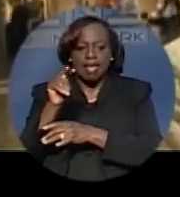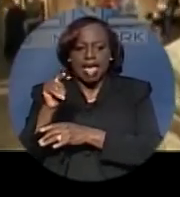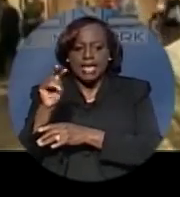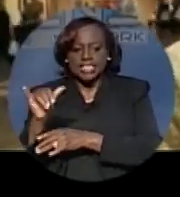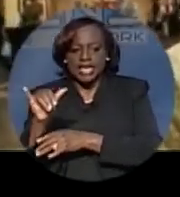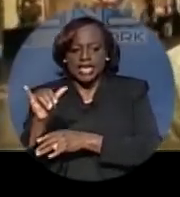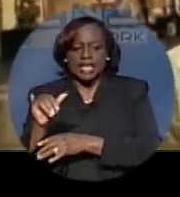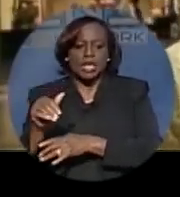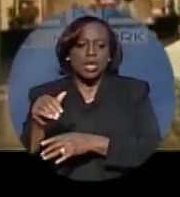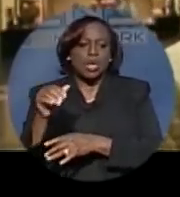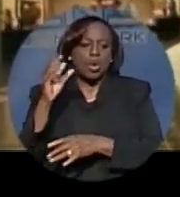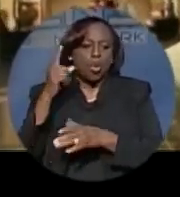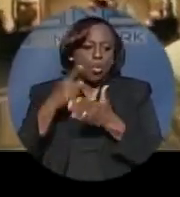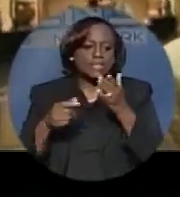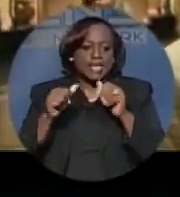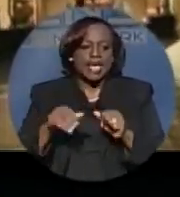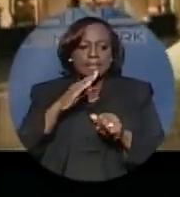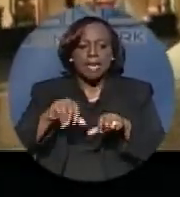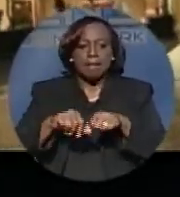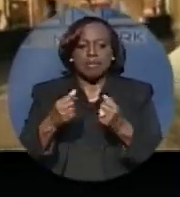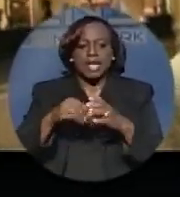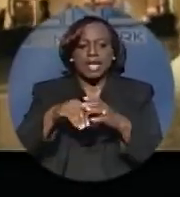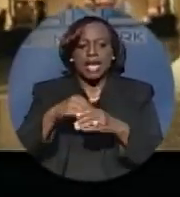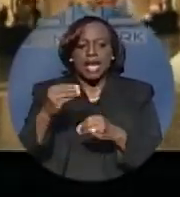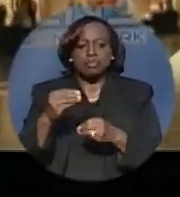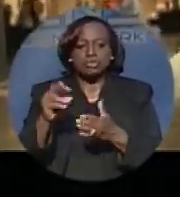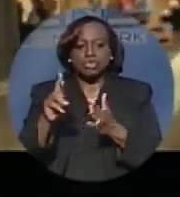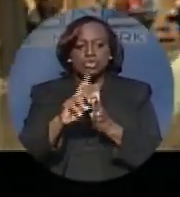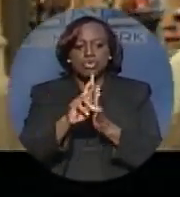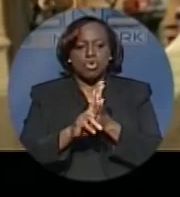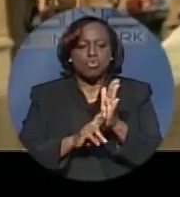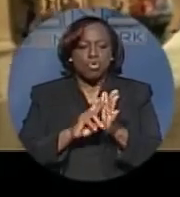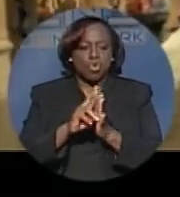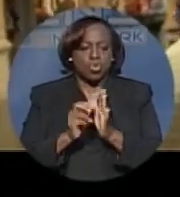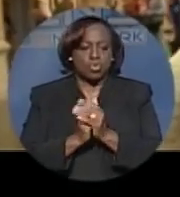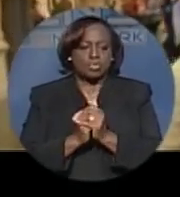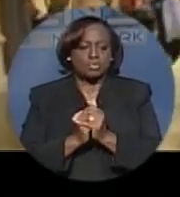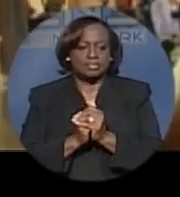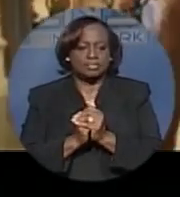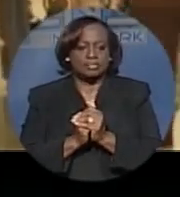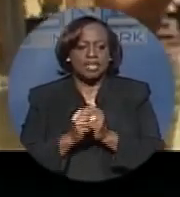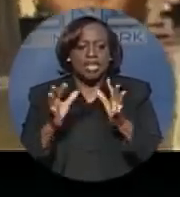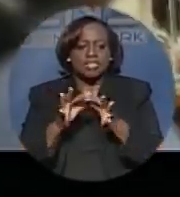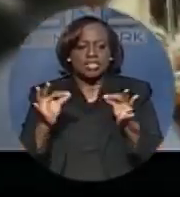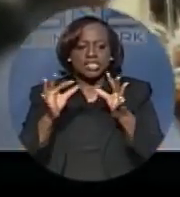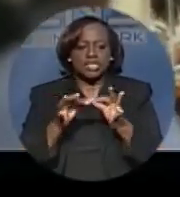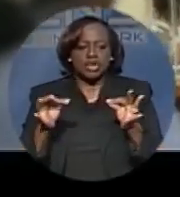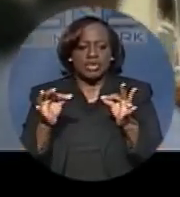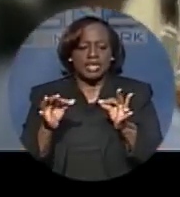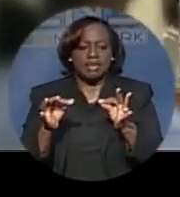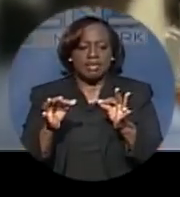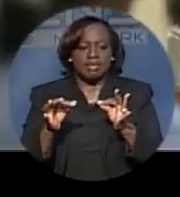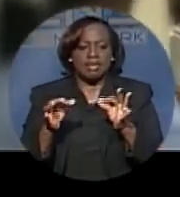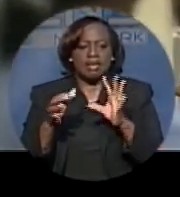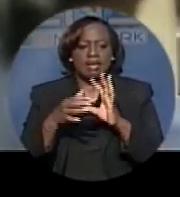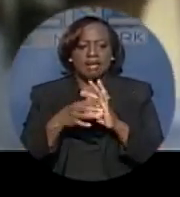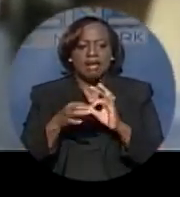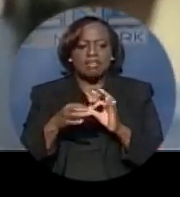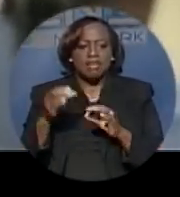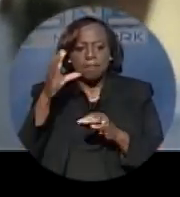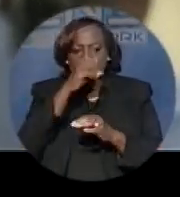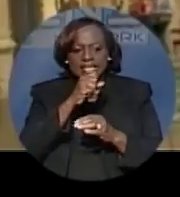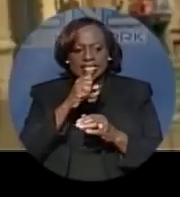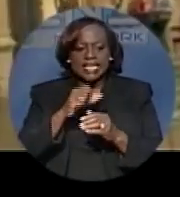role, Ameriqua, also starring Hollywood heavyweight Alec Baldwin. The story of the misadventures in Italy of a